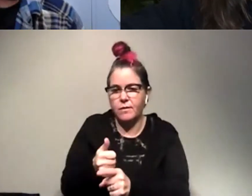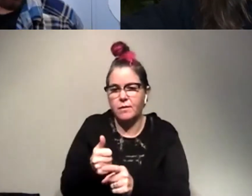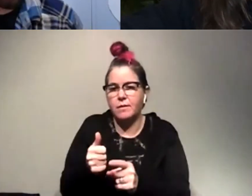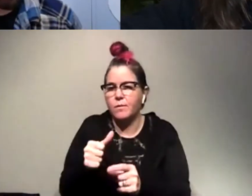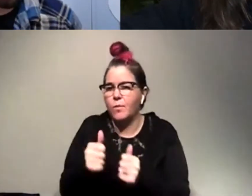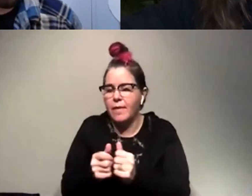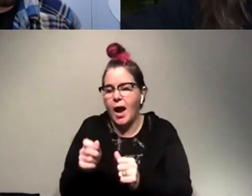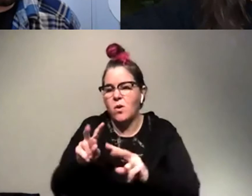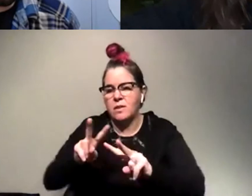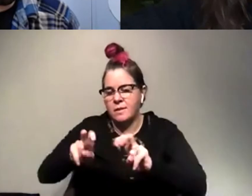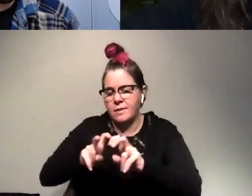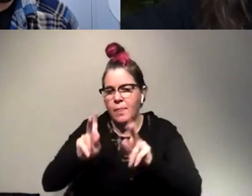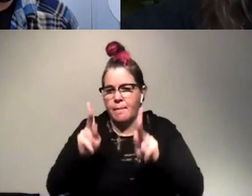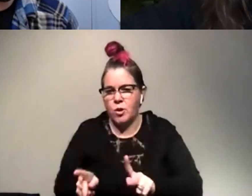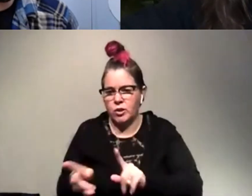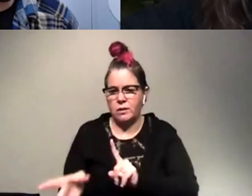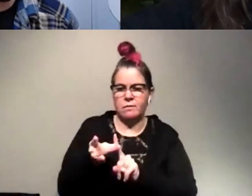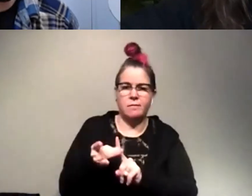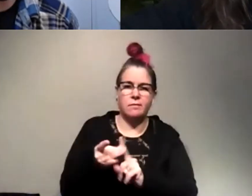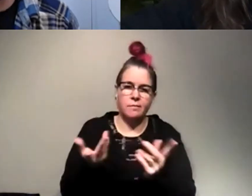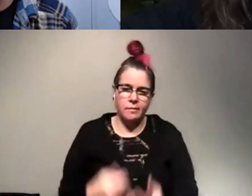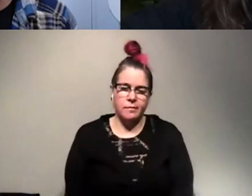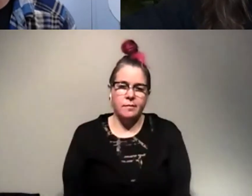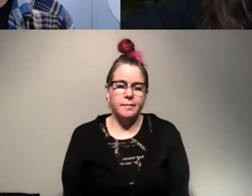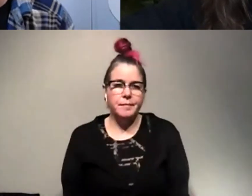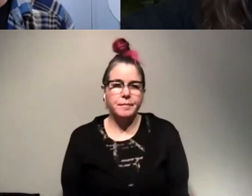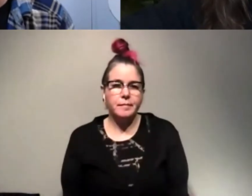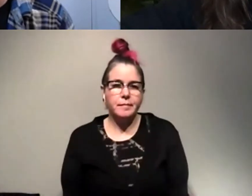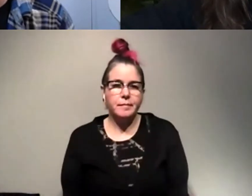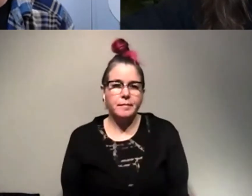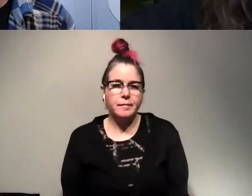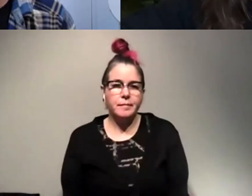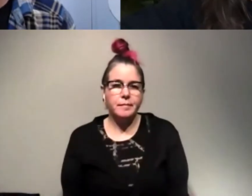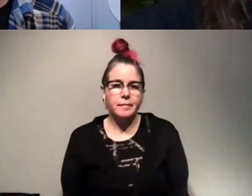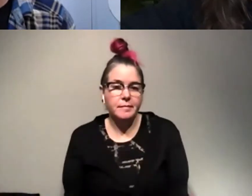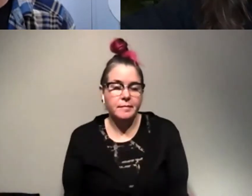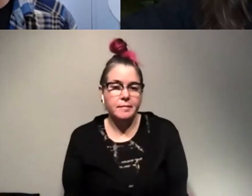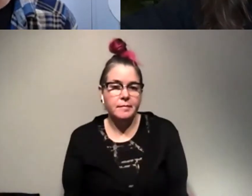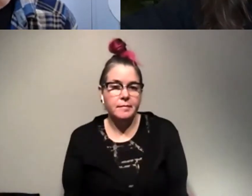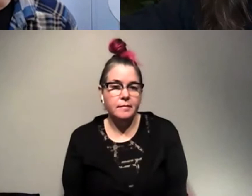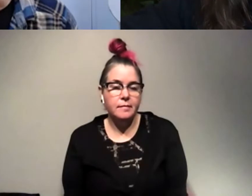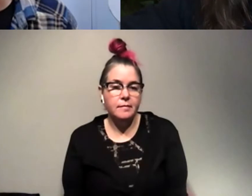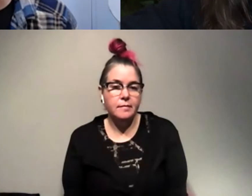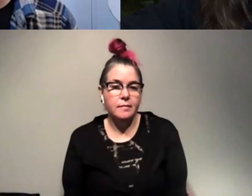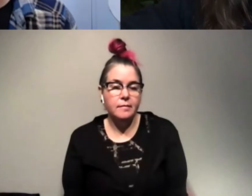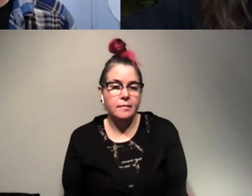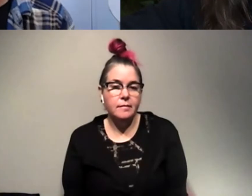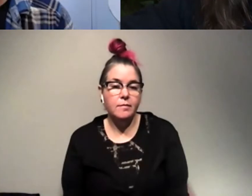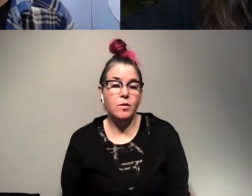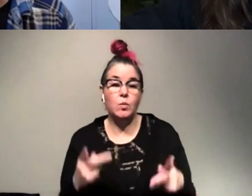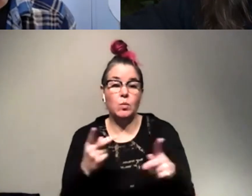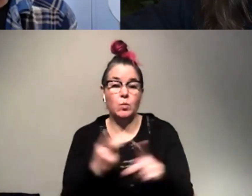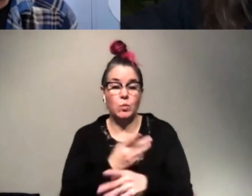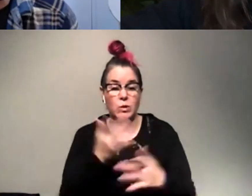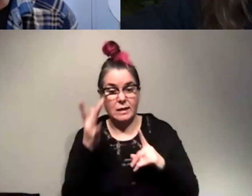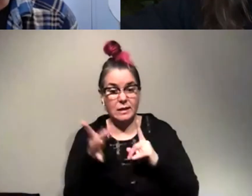person. Right. So, you know, I think the worst sickness I've come across is the